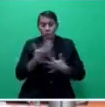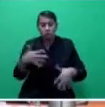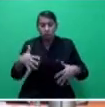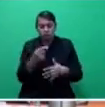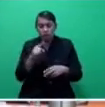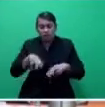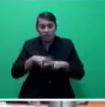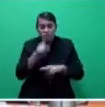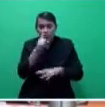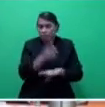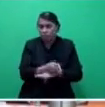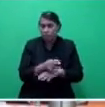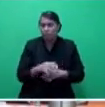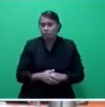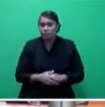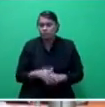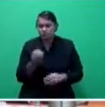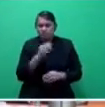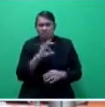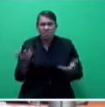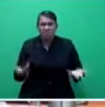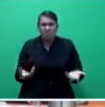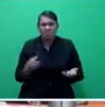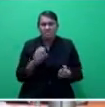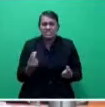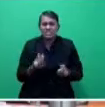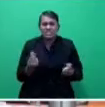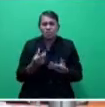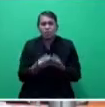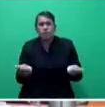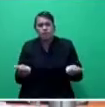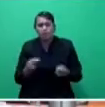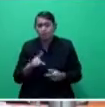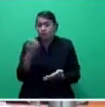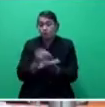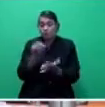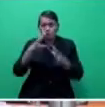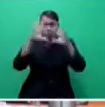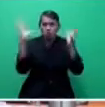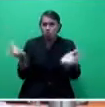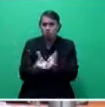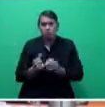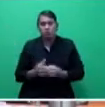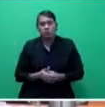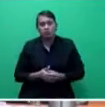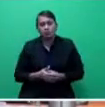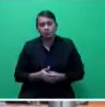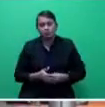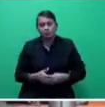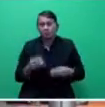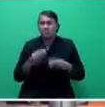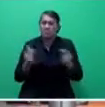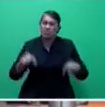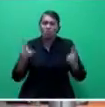So, Mr. Speaker, so it's no minor feat for any of the economies in the world to be able to deal with this using the normal framework,